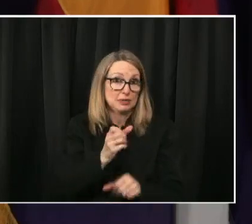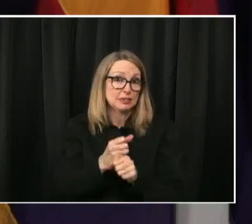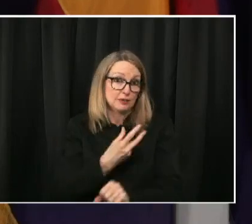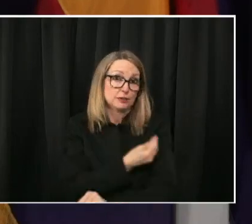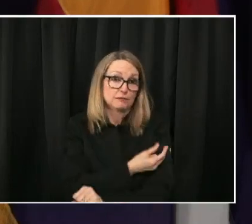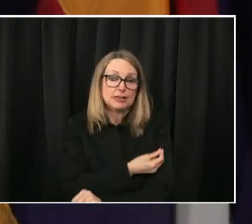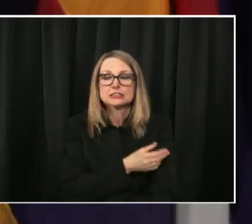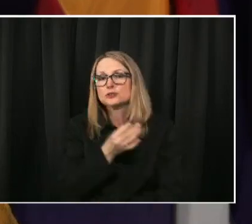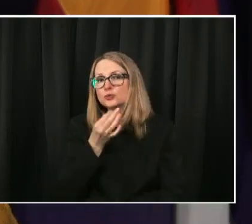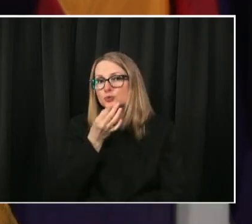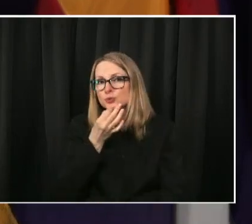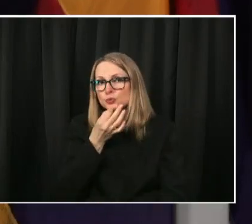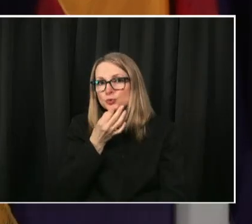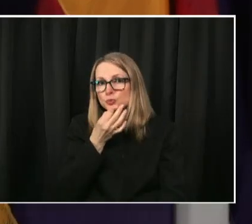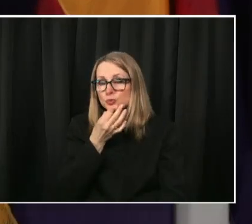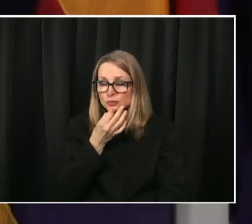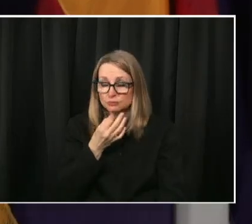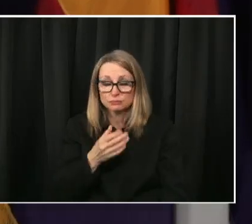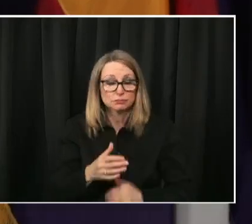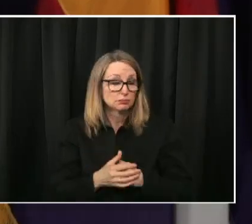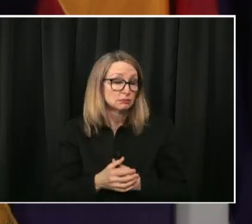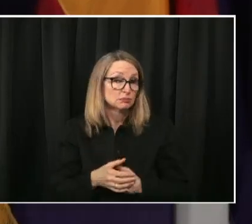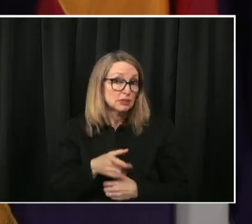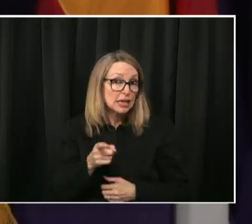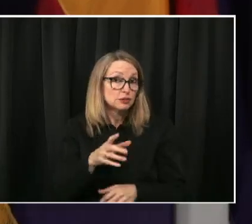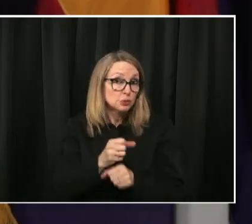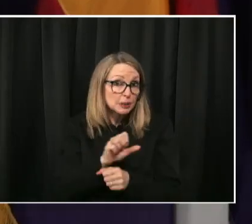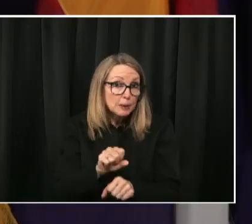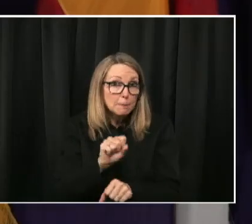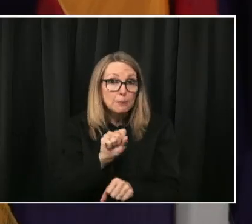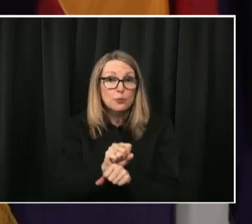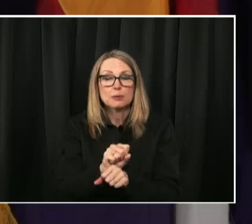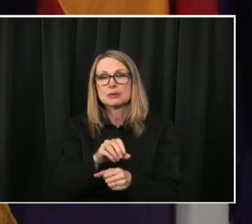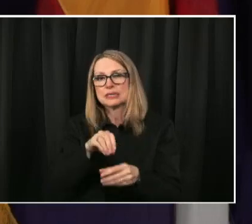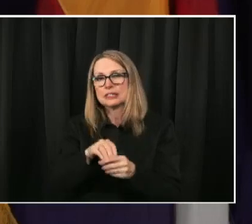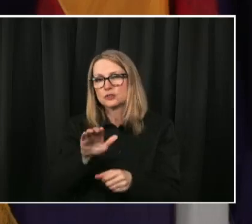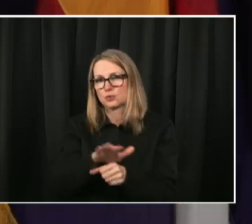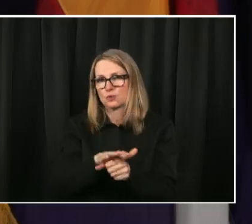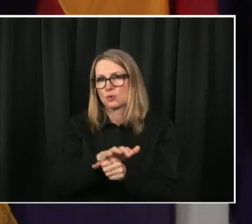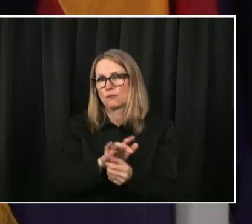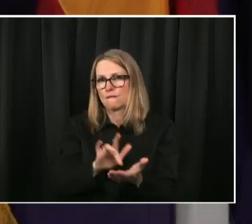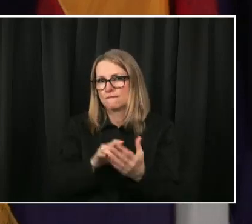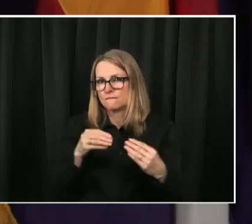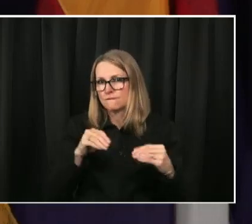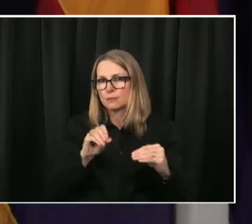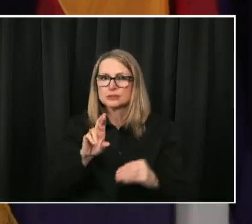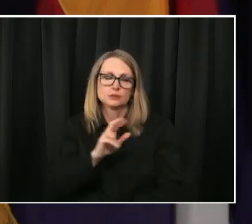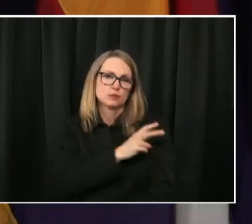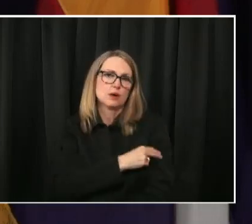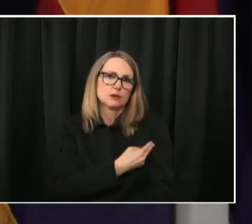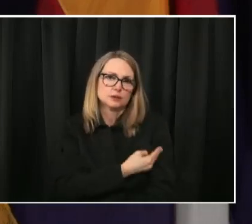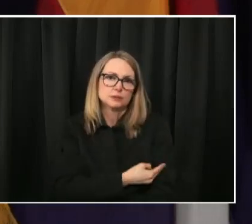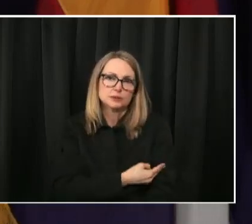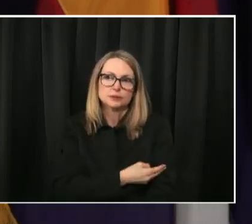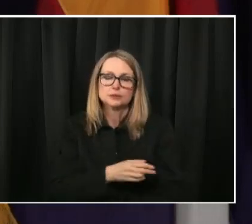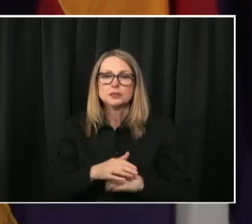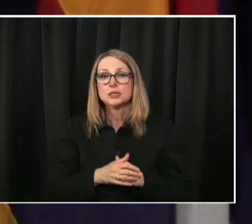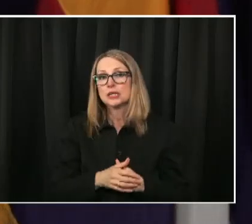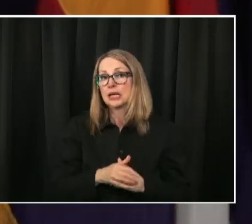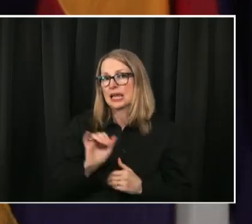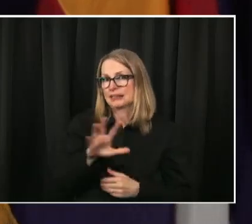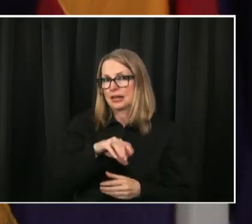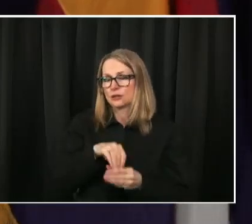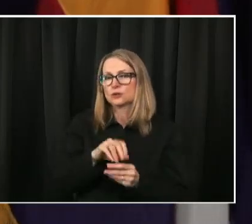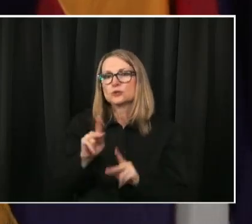vaccinated at their convenience as they get that scheduled at a local pharmacy or hospital, including people with pre-existing conditions.